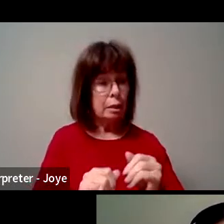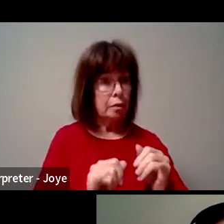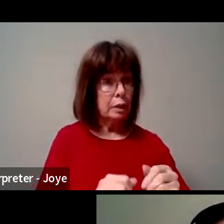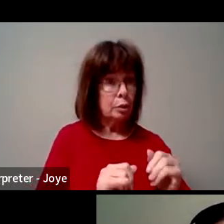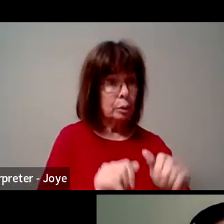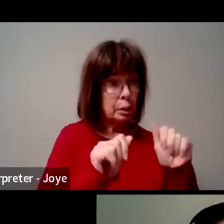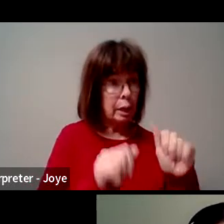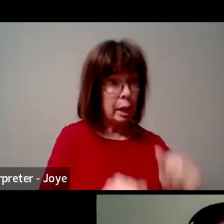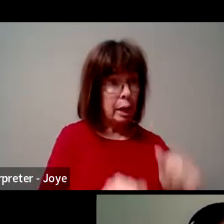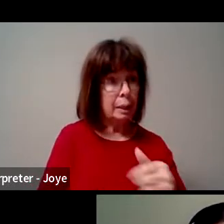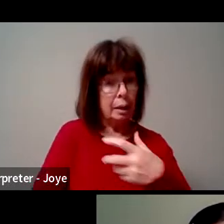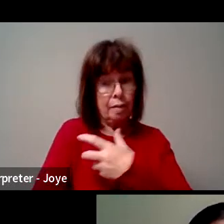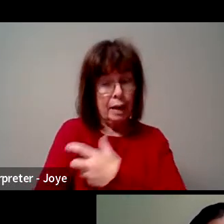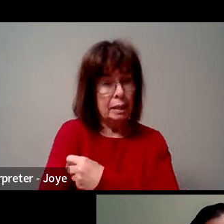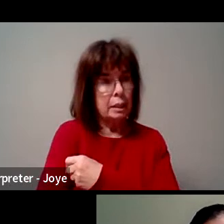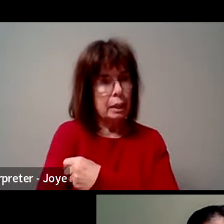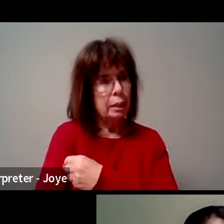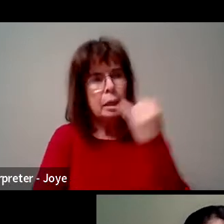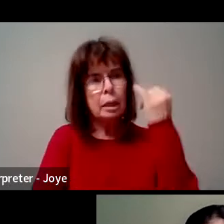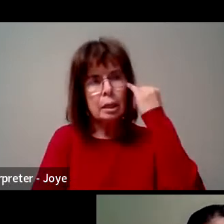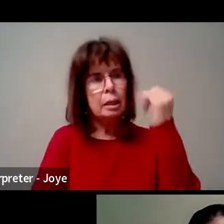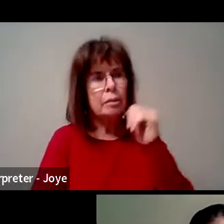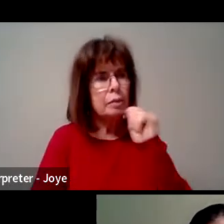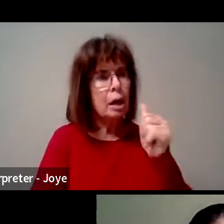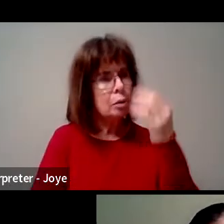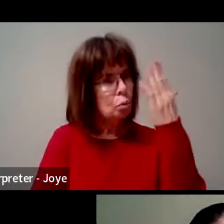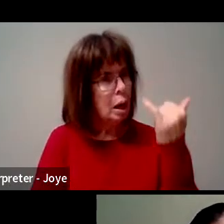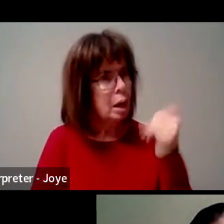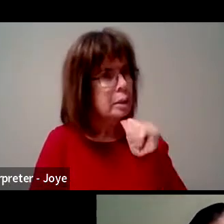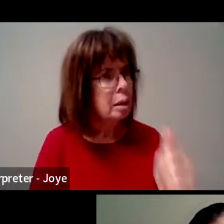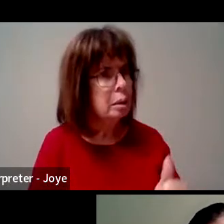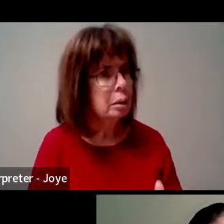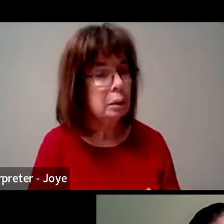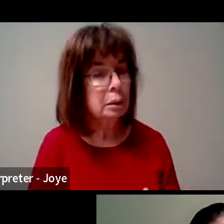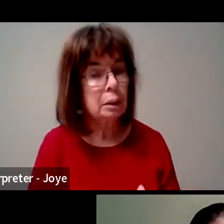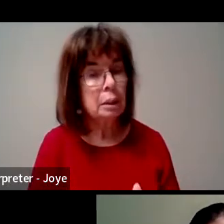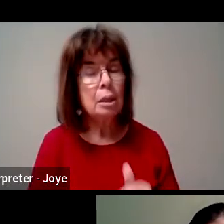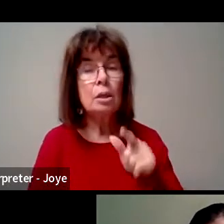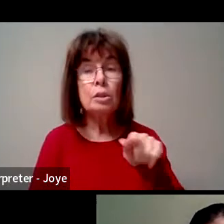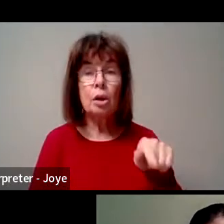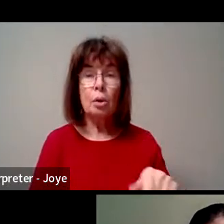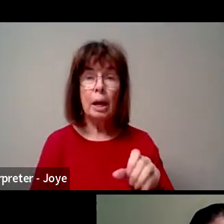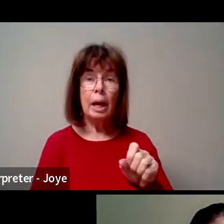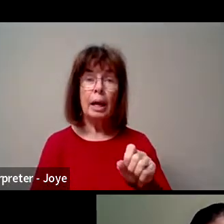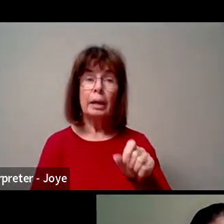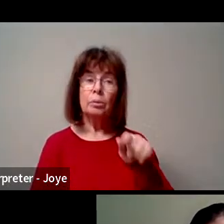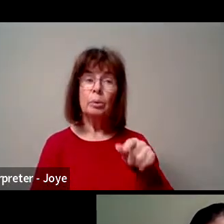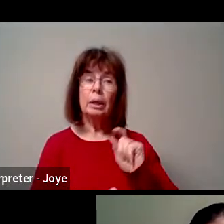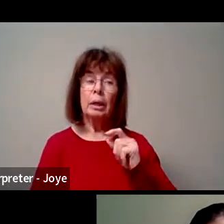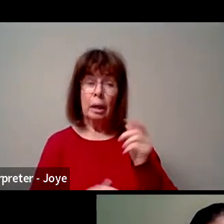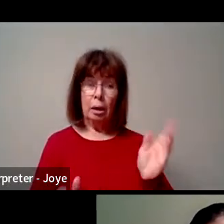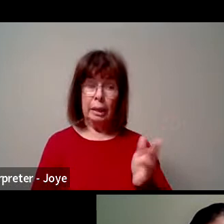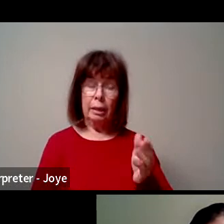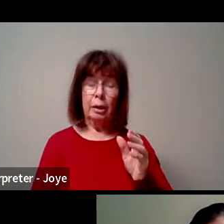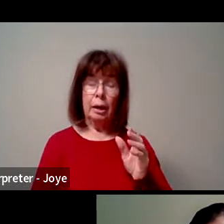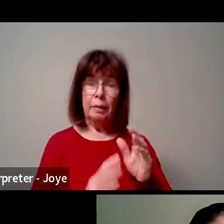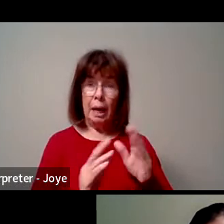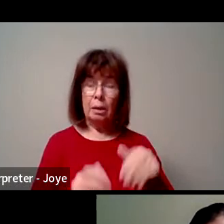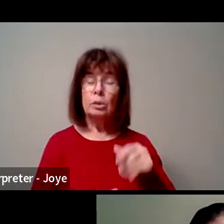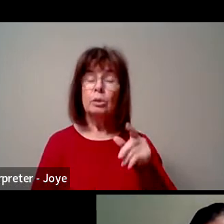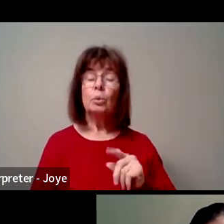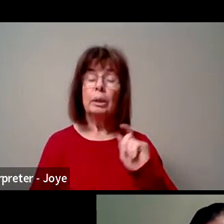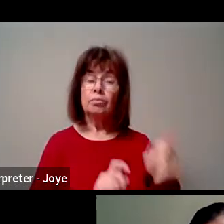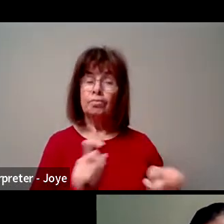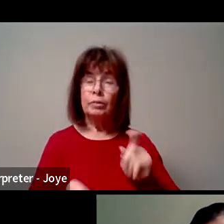not, why. So at Serenity House, we would distribute meals twice a week. So we began